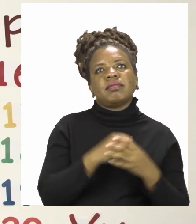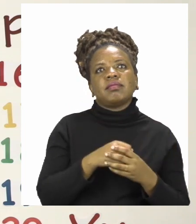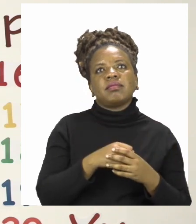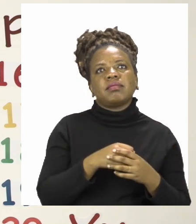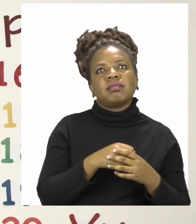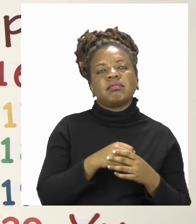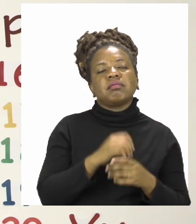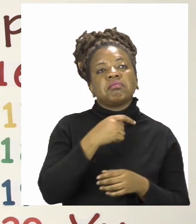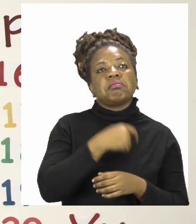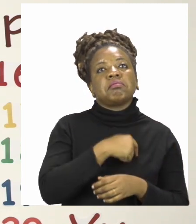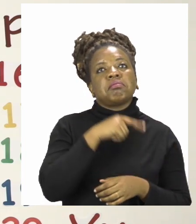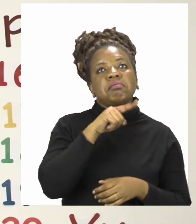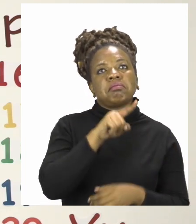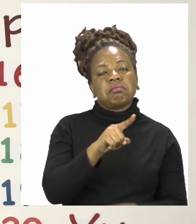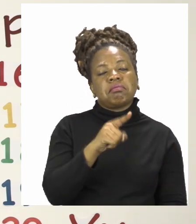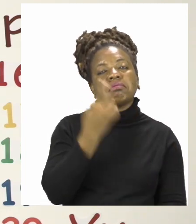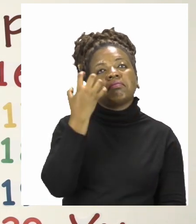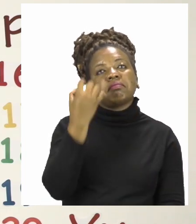has